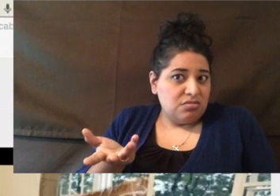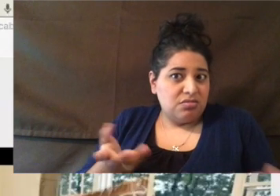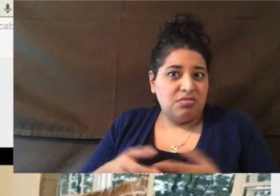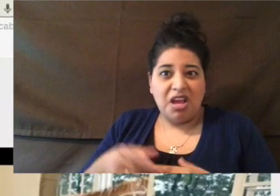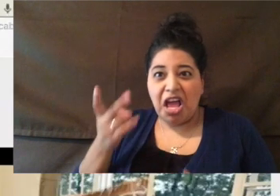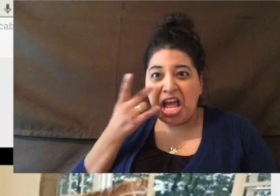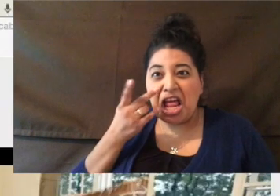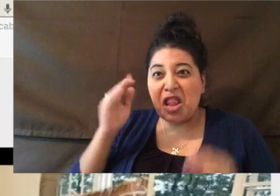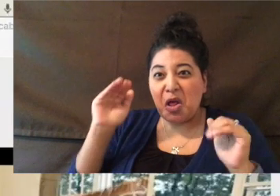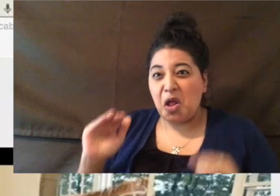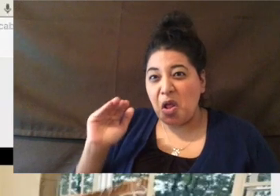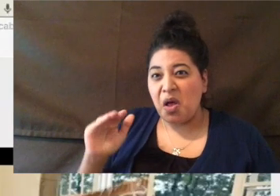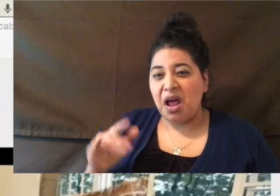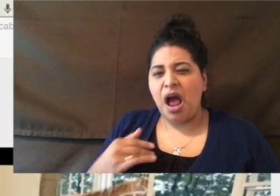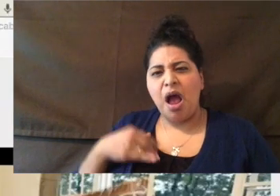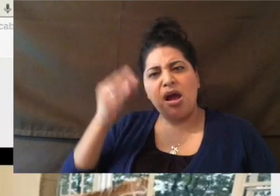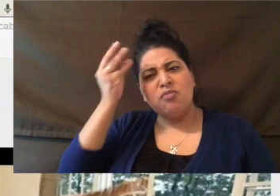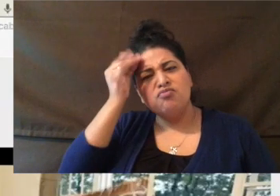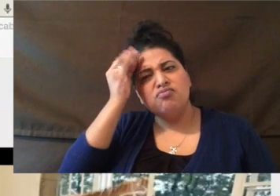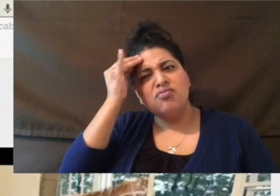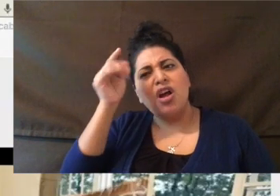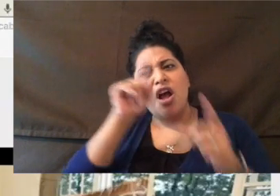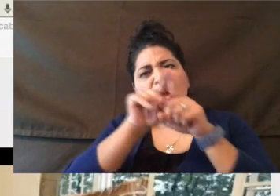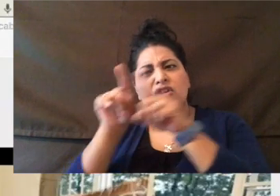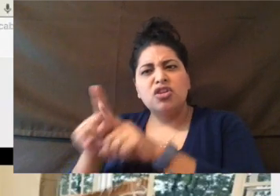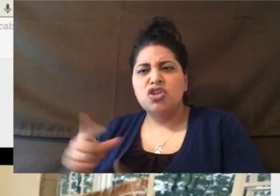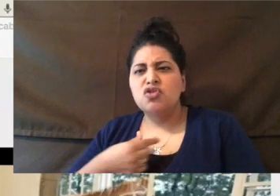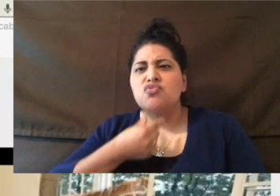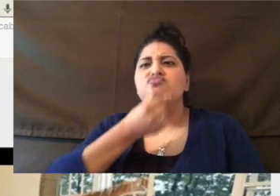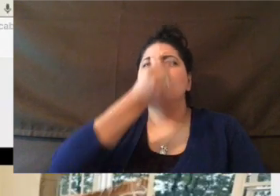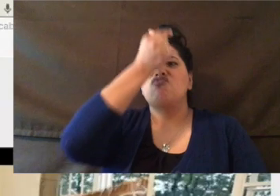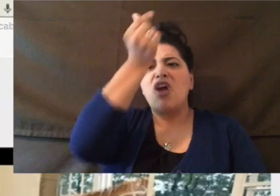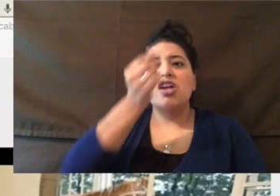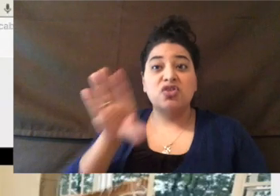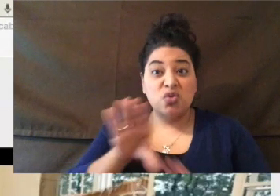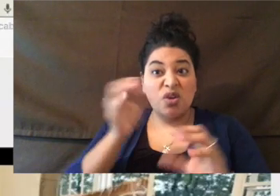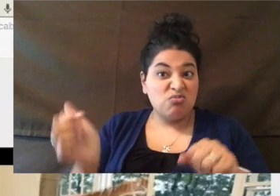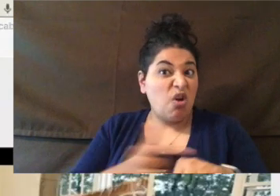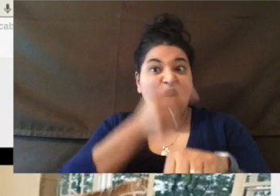I'm kind of wondering also, do the giraffes do this all the time?